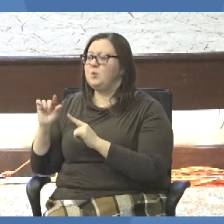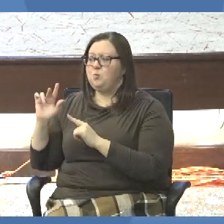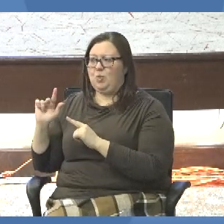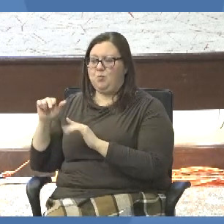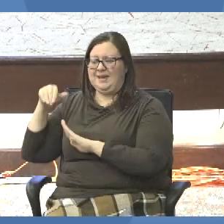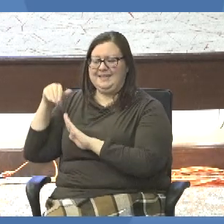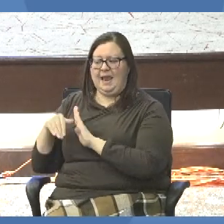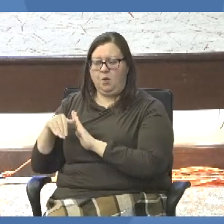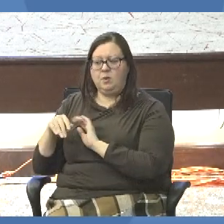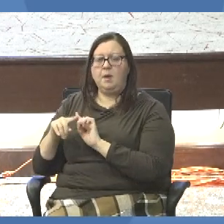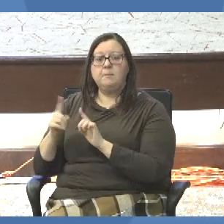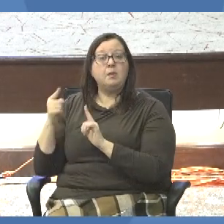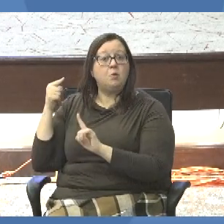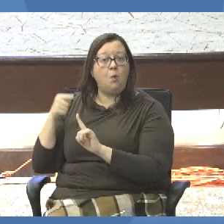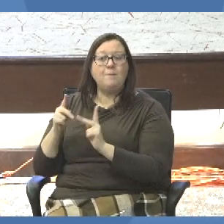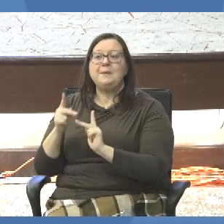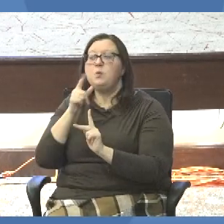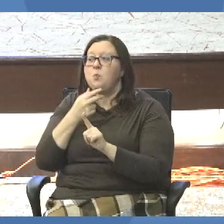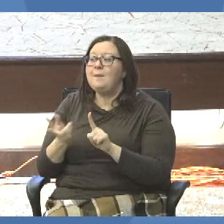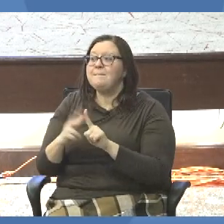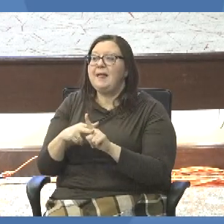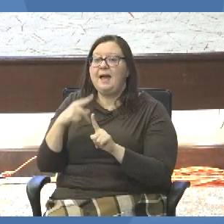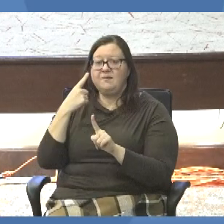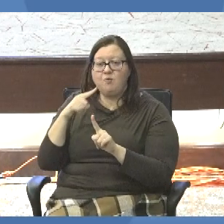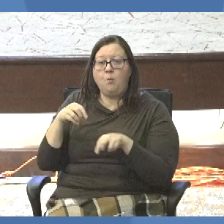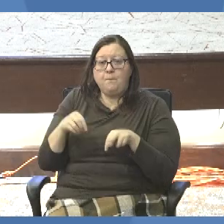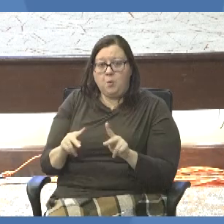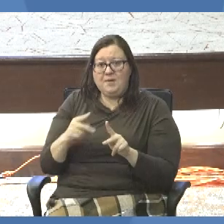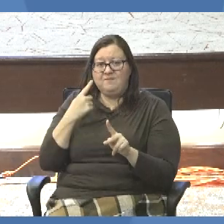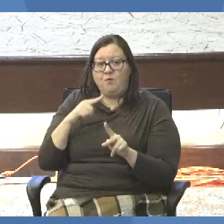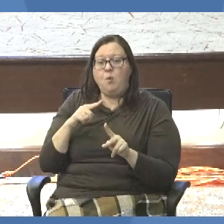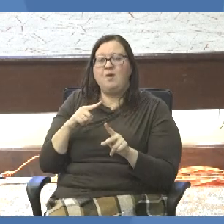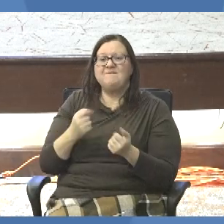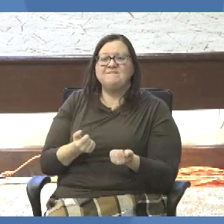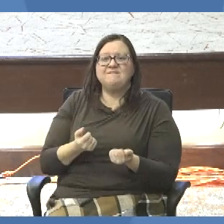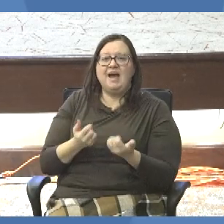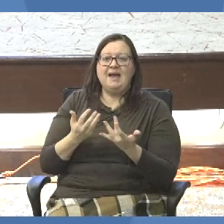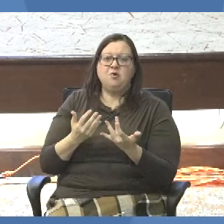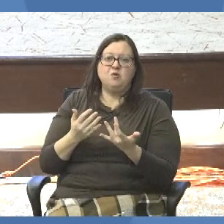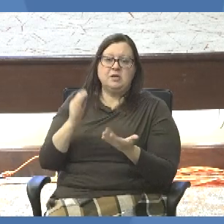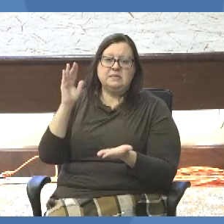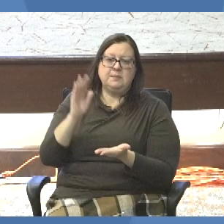simply less people applied for a permit for a fire suppression system.